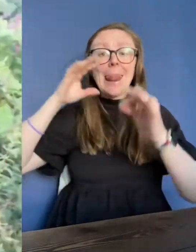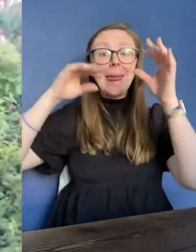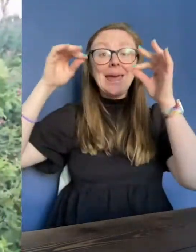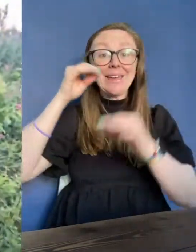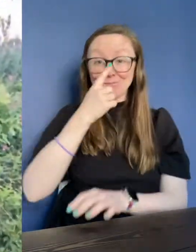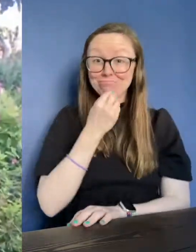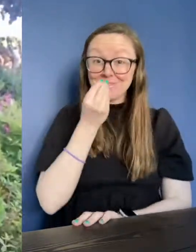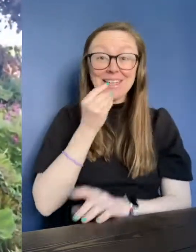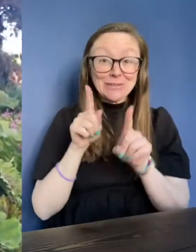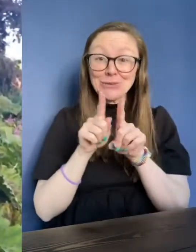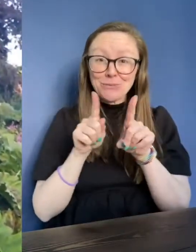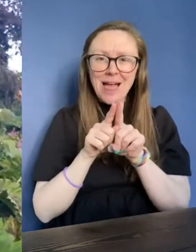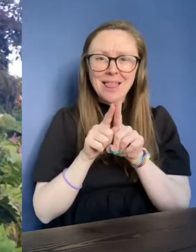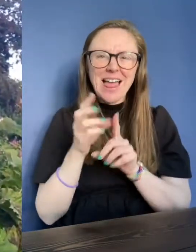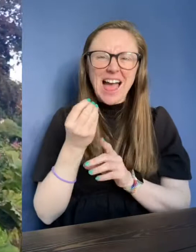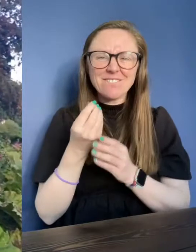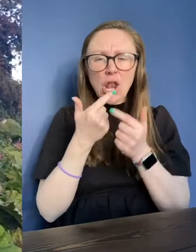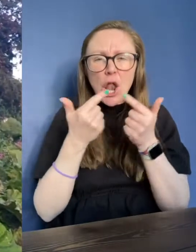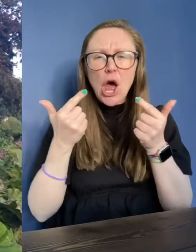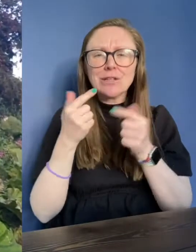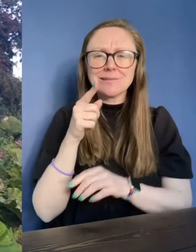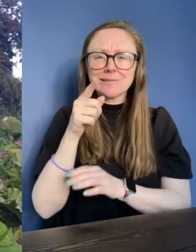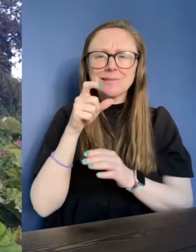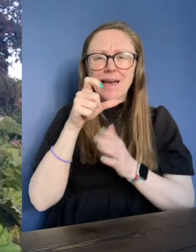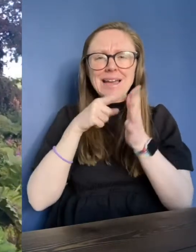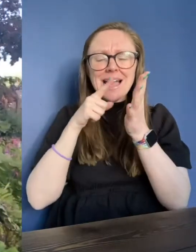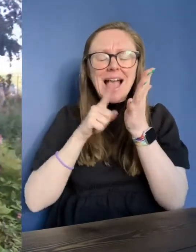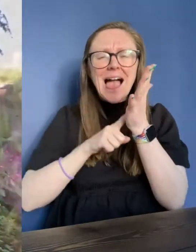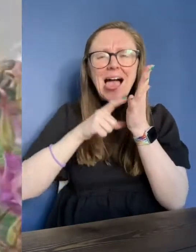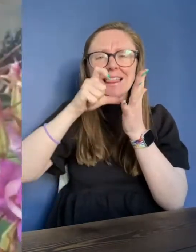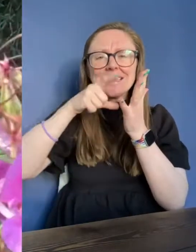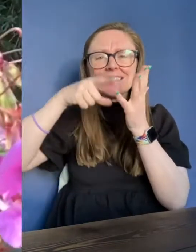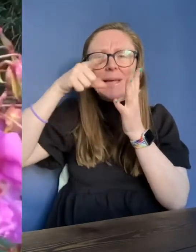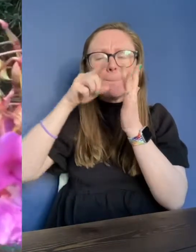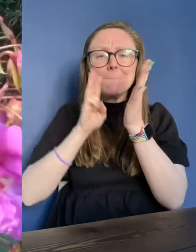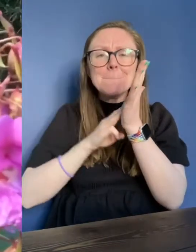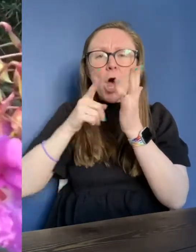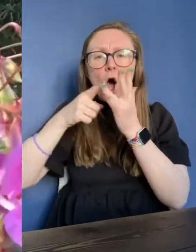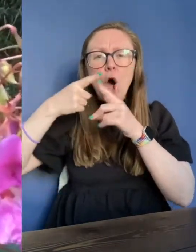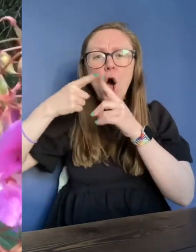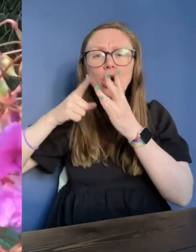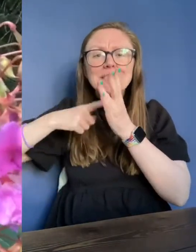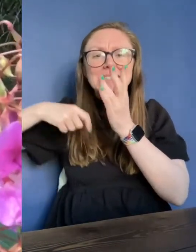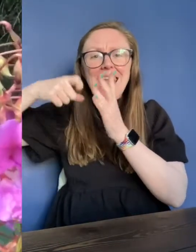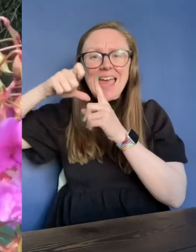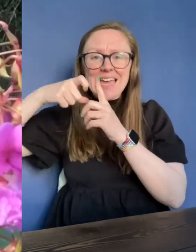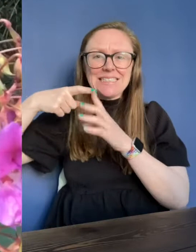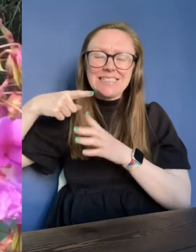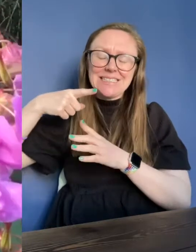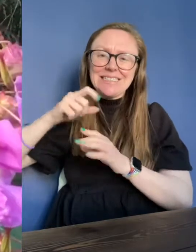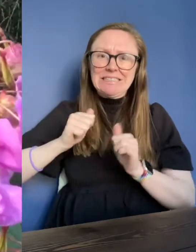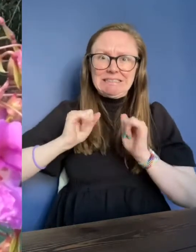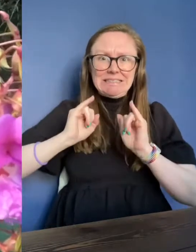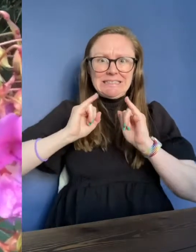edible, but they do contain quite a lot of calcium oxalate, which is bad for your kidneys. It